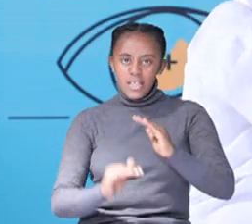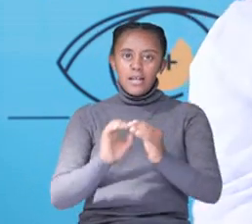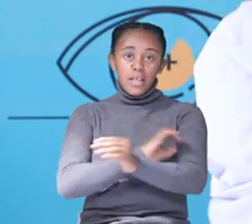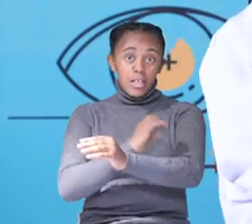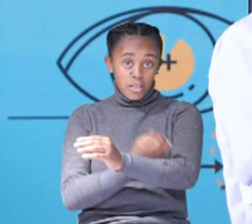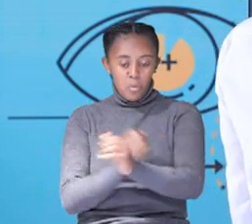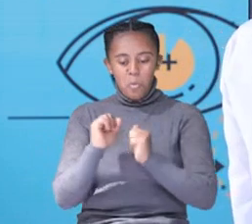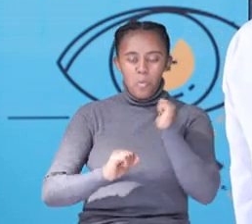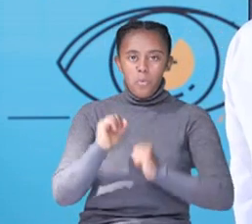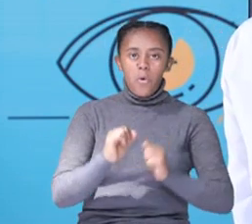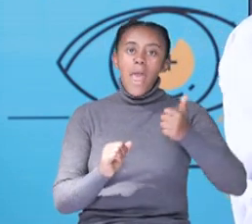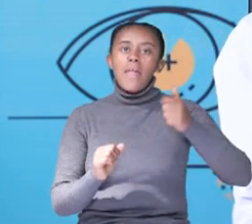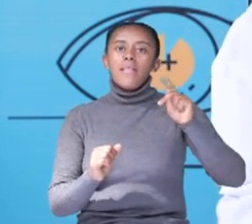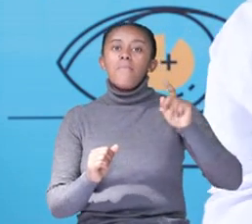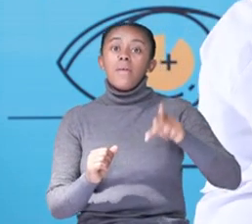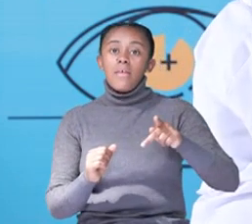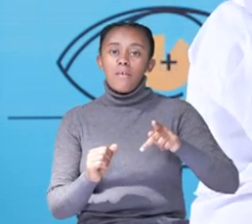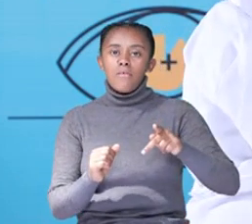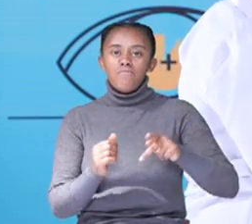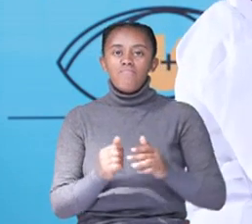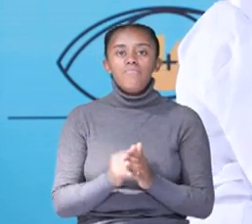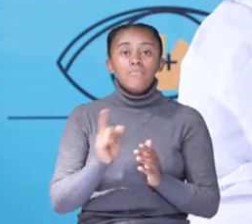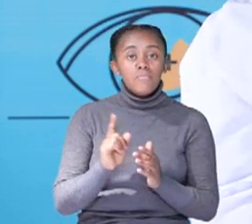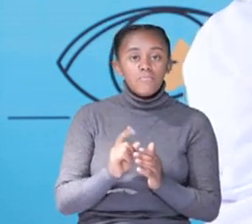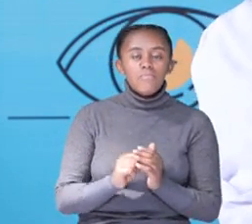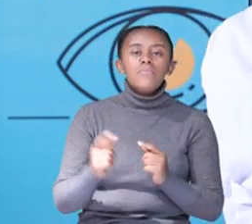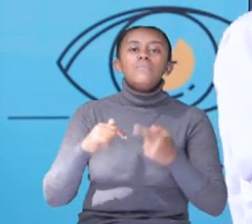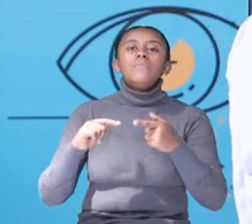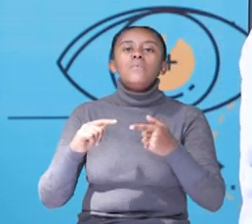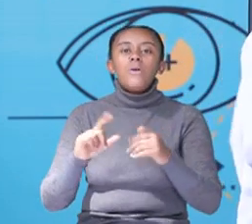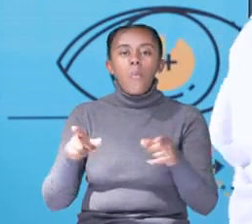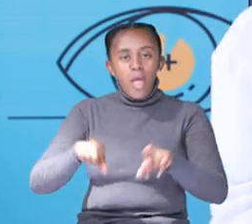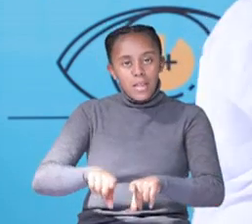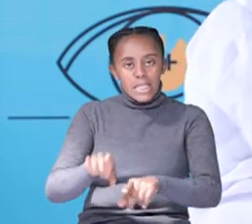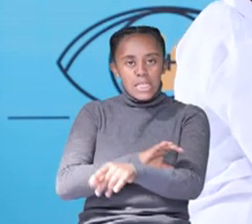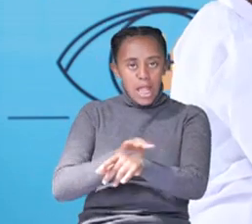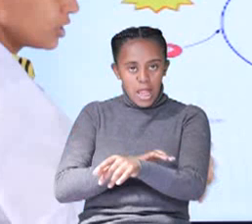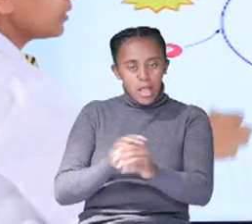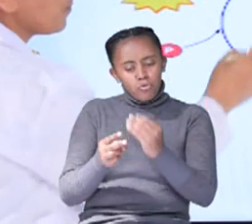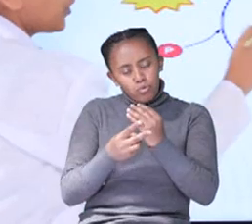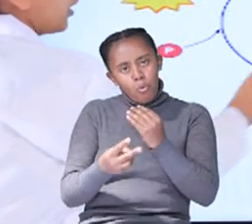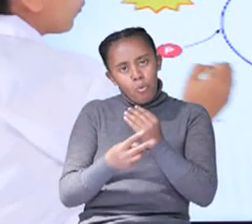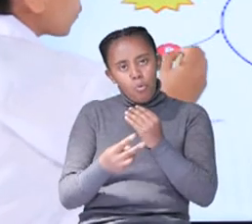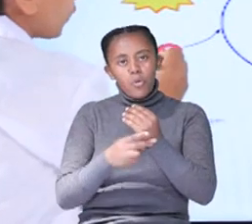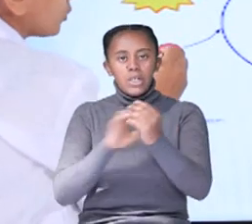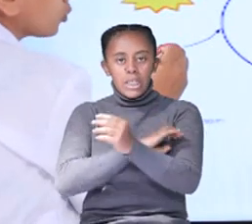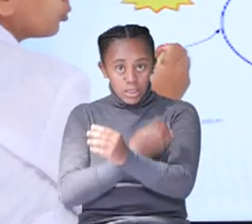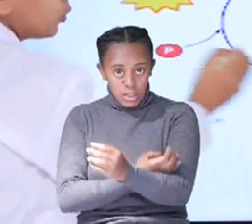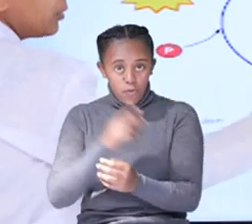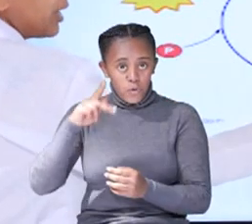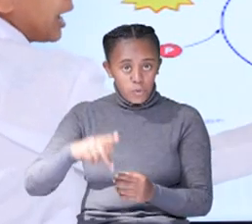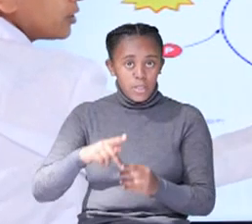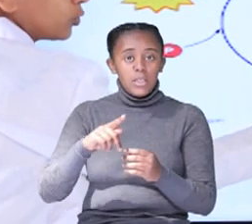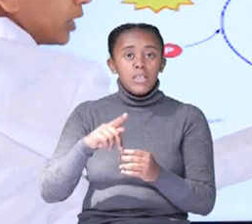energy compared with that of ATP. So what will happen? When cells store energy, a phosphate